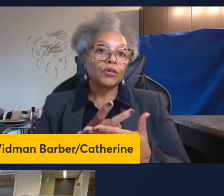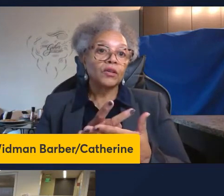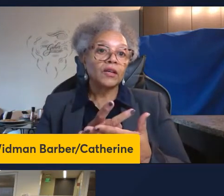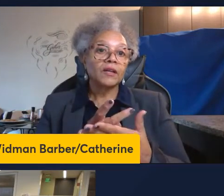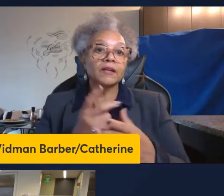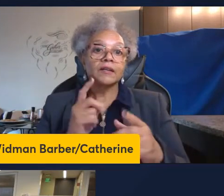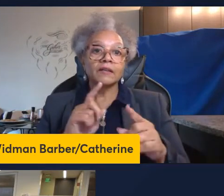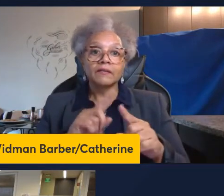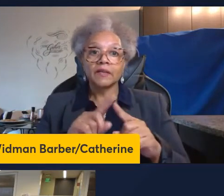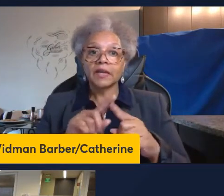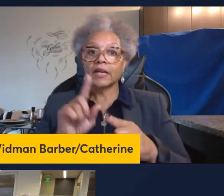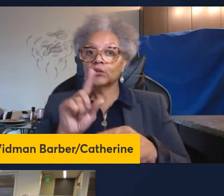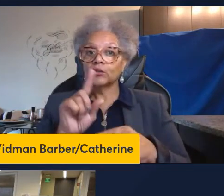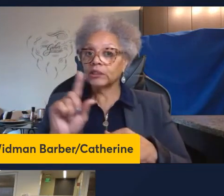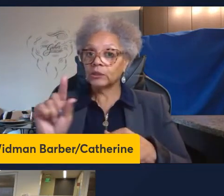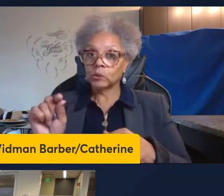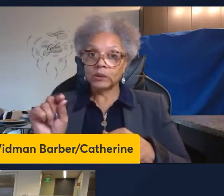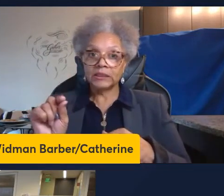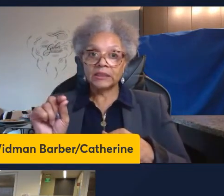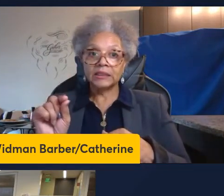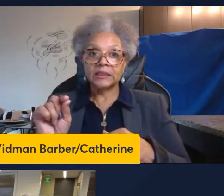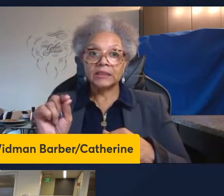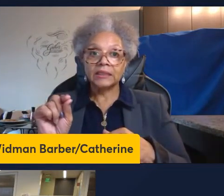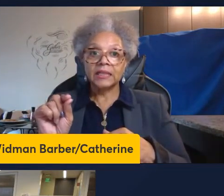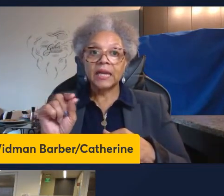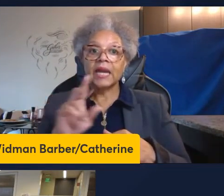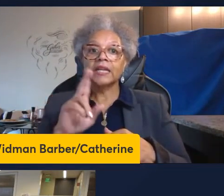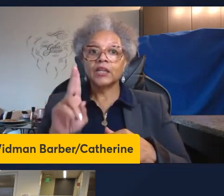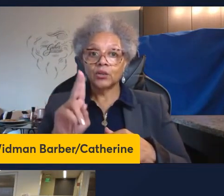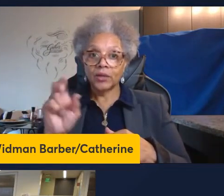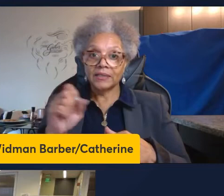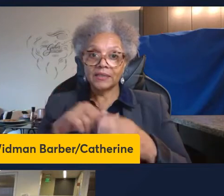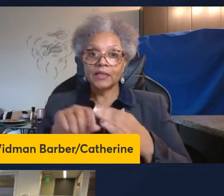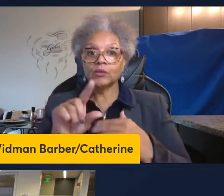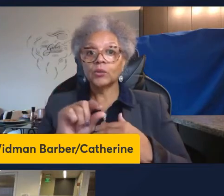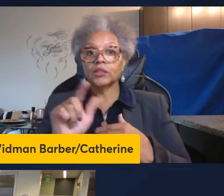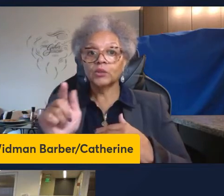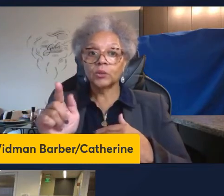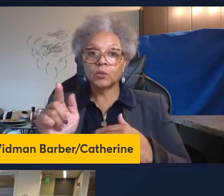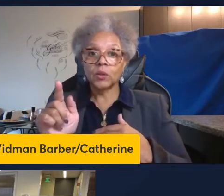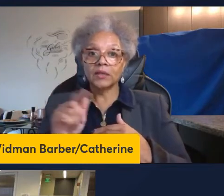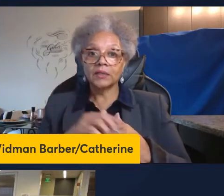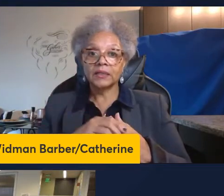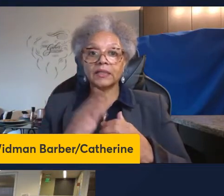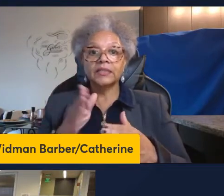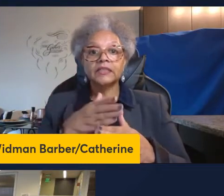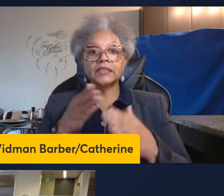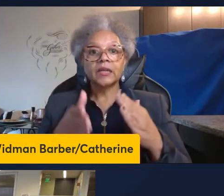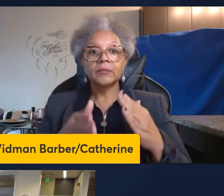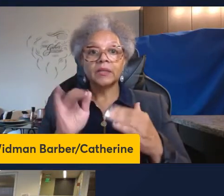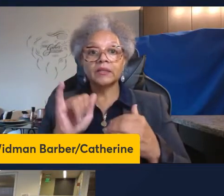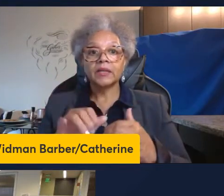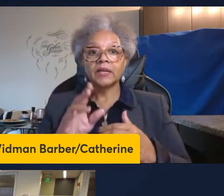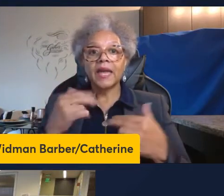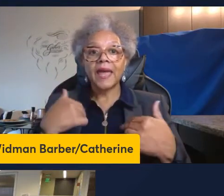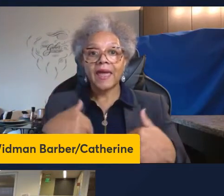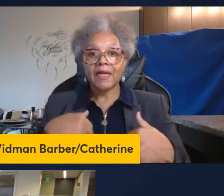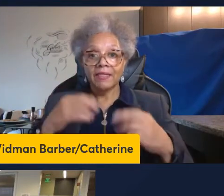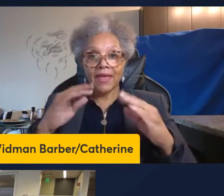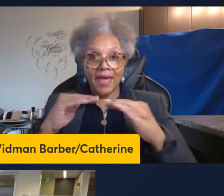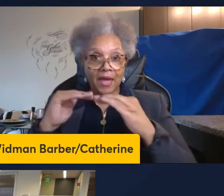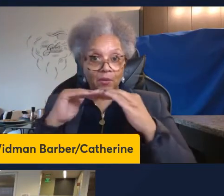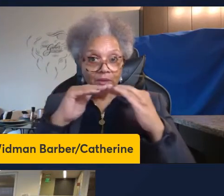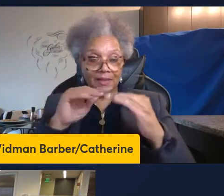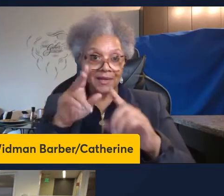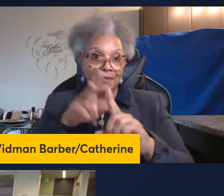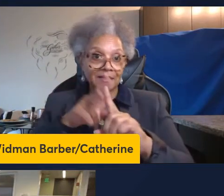in 2020 and in the US in 2021. She completed a health equity assignment focused on